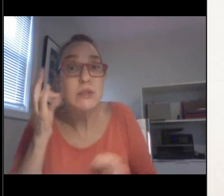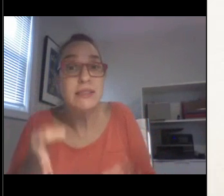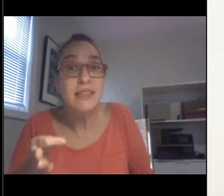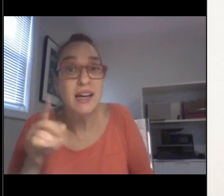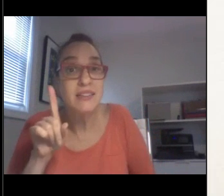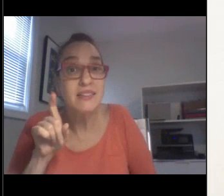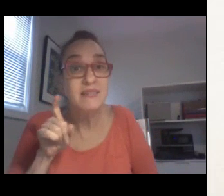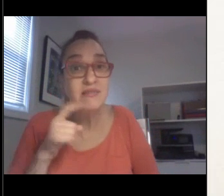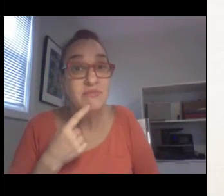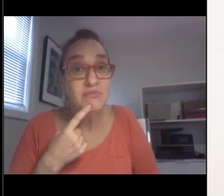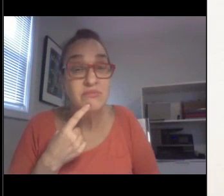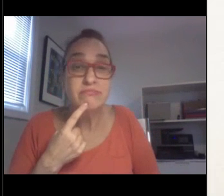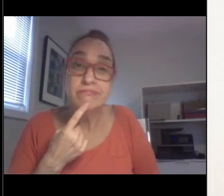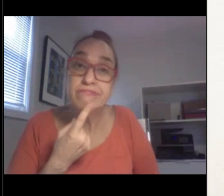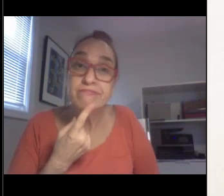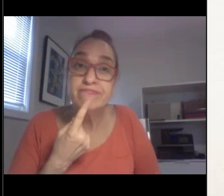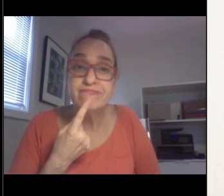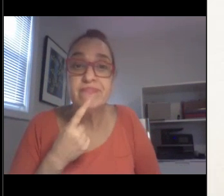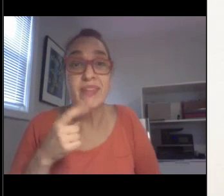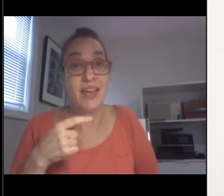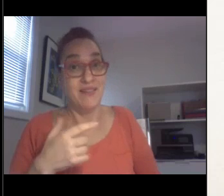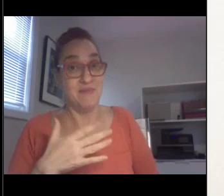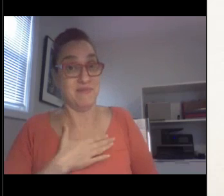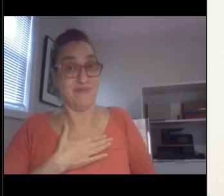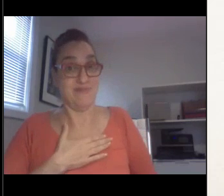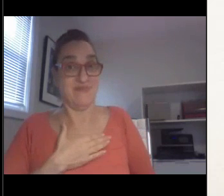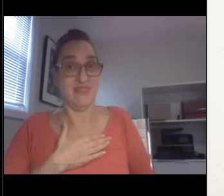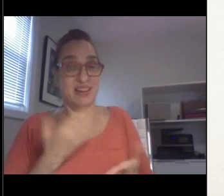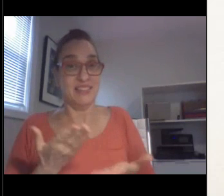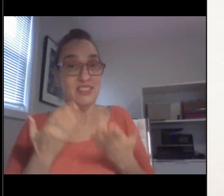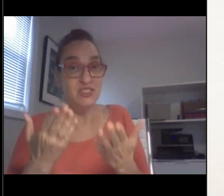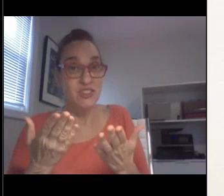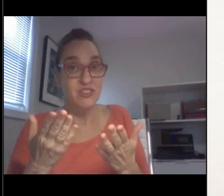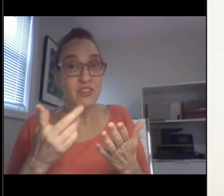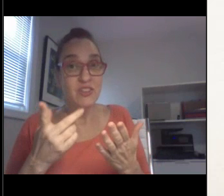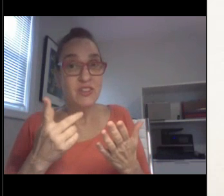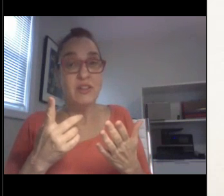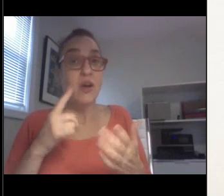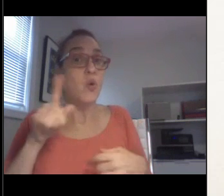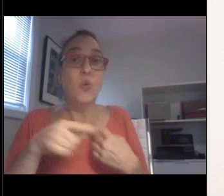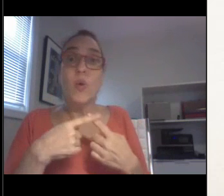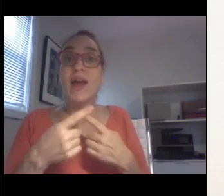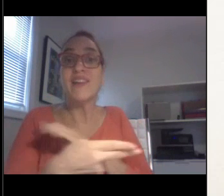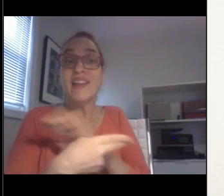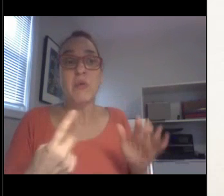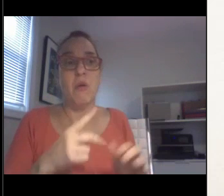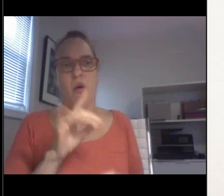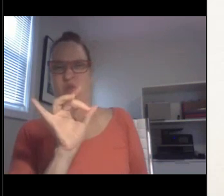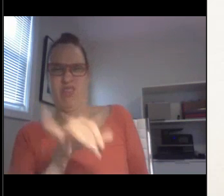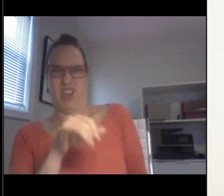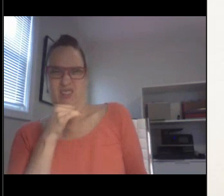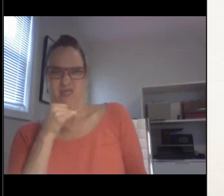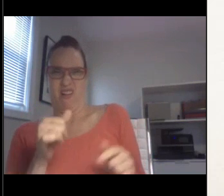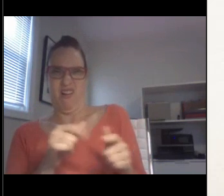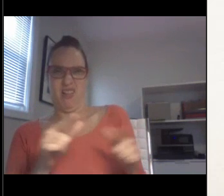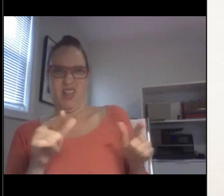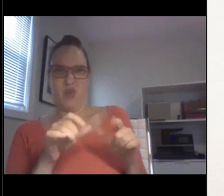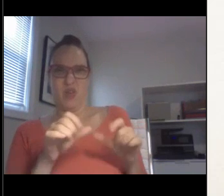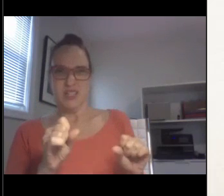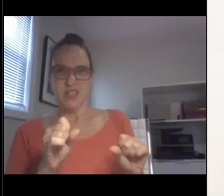might suggest that linguistics, the not linguistics topics in particular, can serve as an indexical